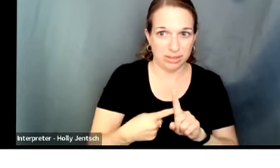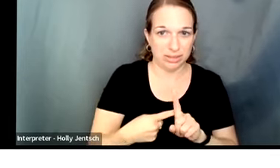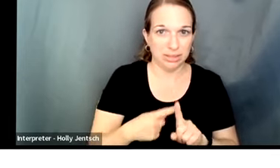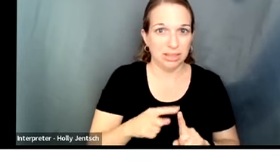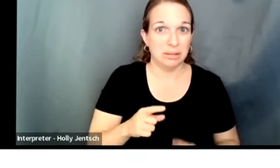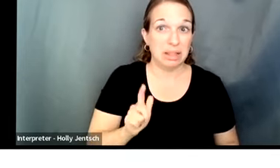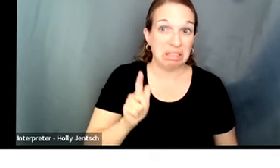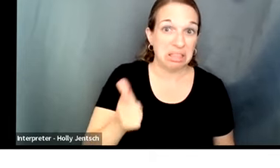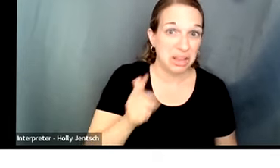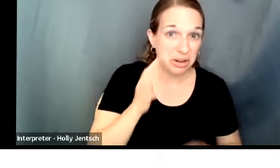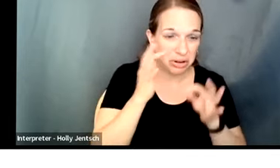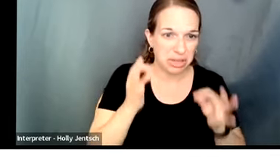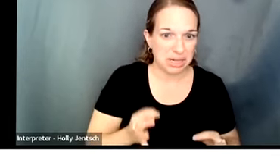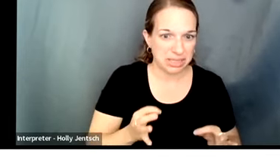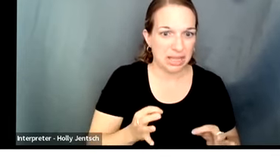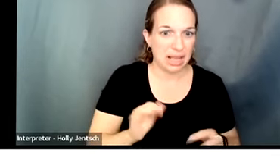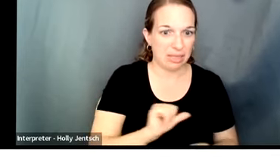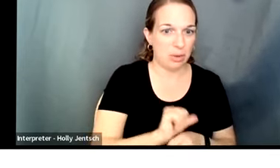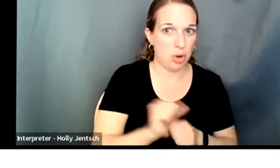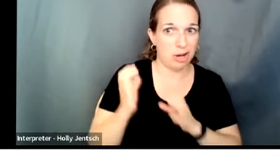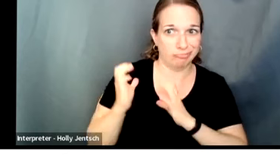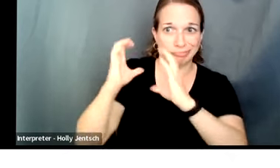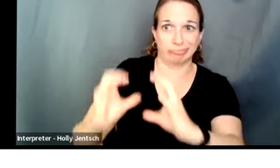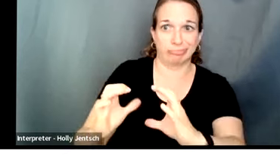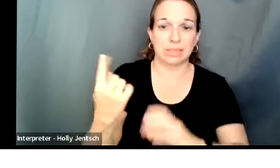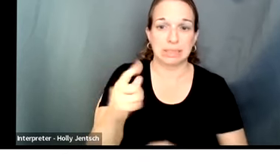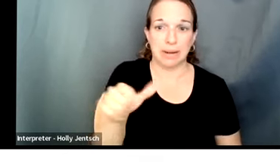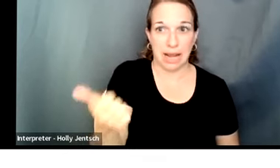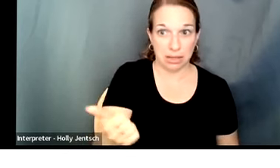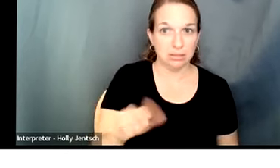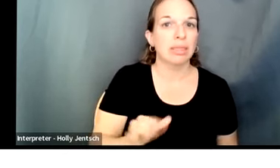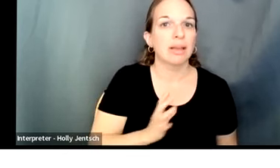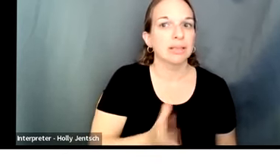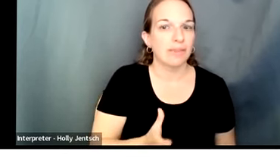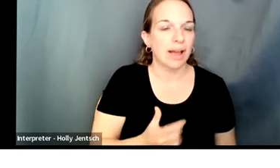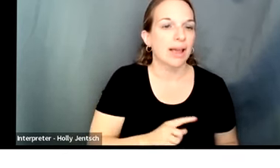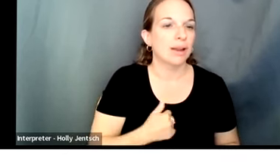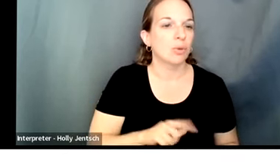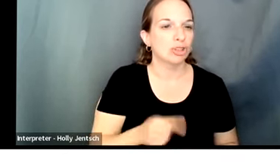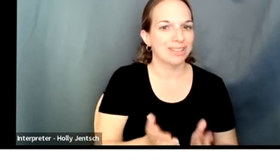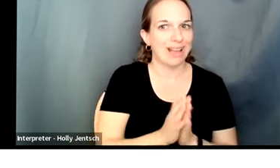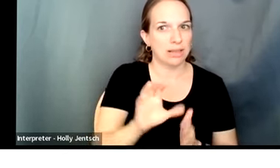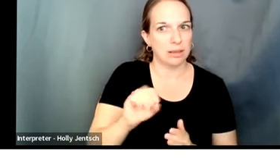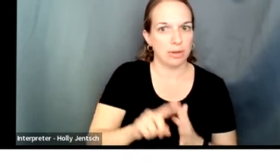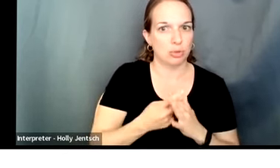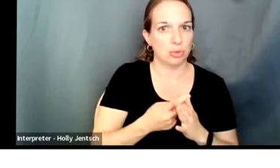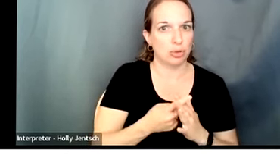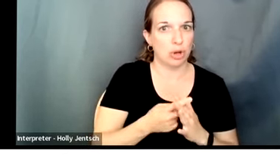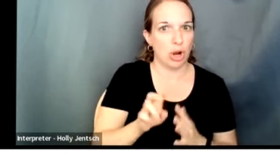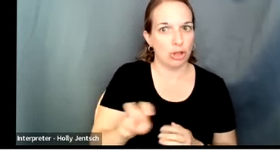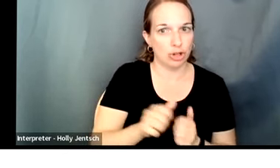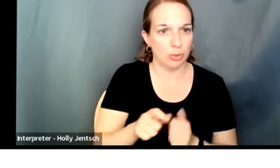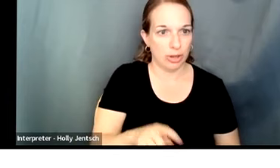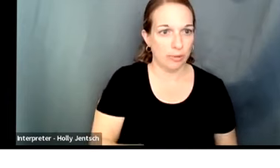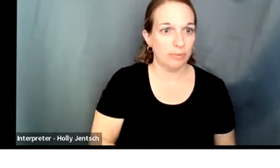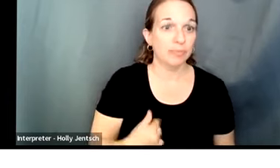may decide they want to hand that off to somebody else. And that's perfectly all right. We're asking them to start the journey with you. And then we're asking you to commit